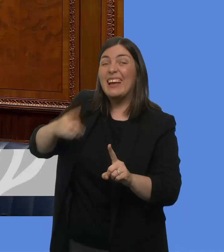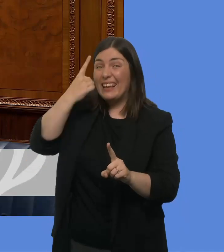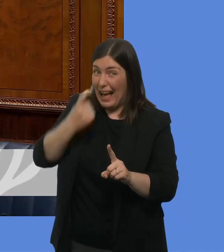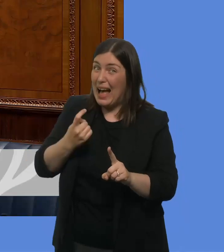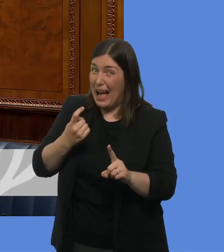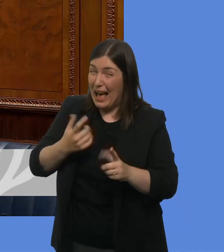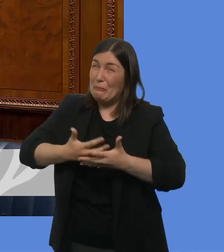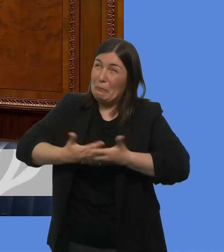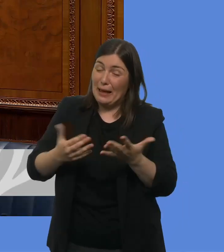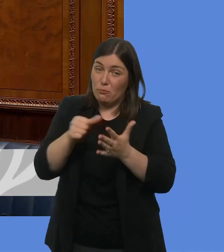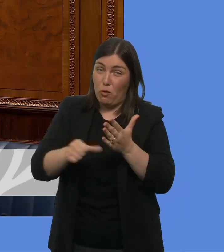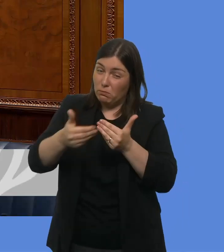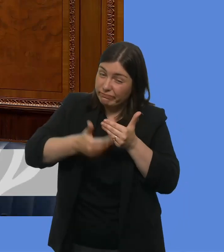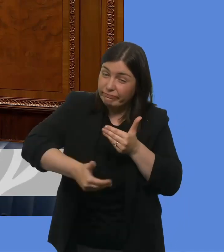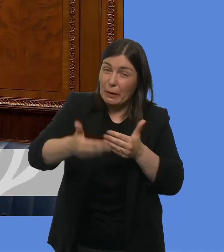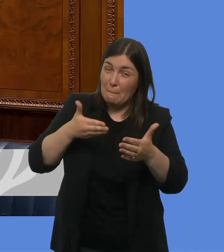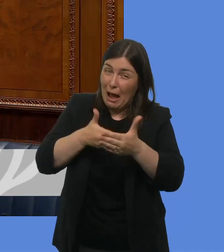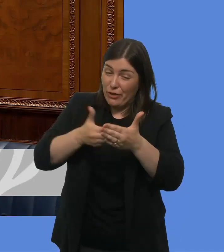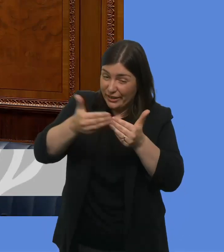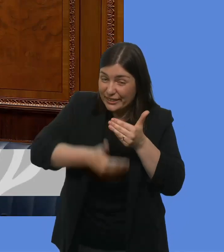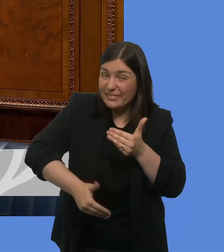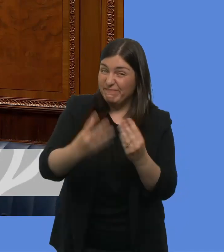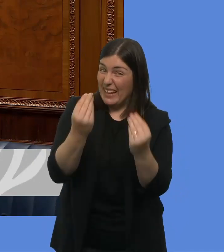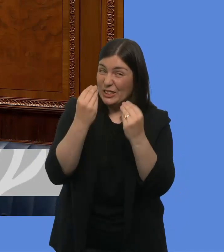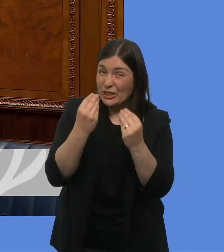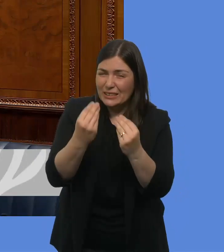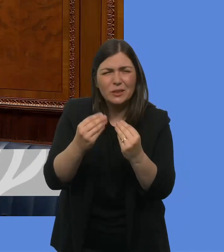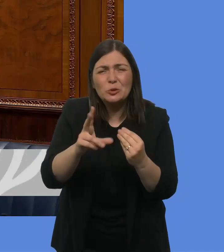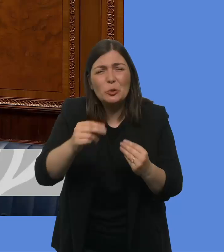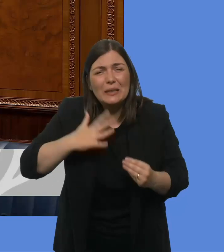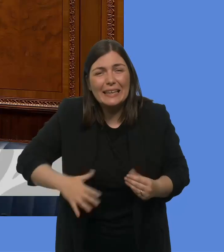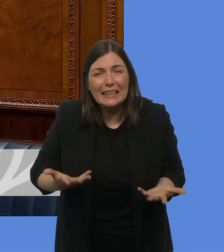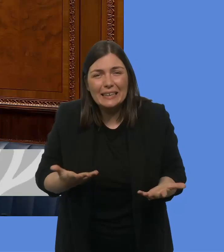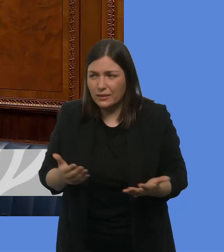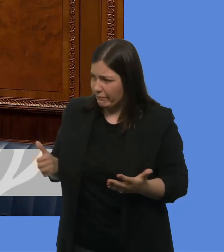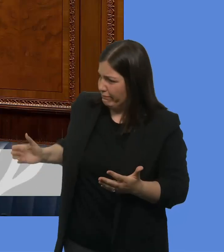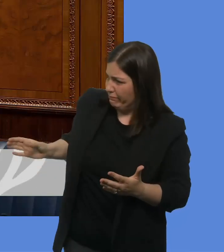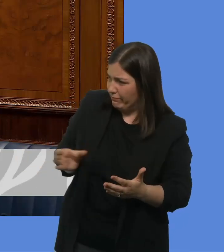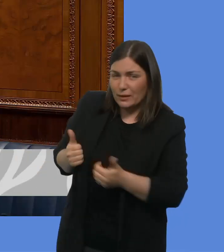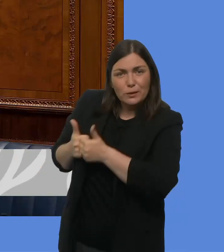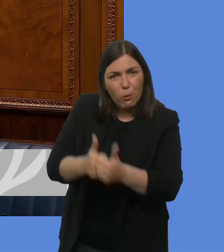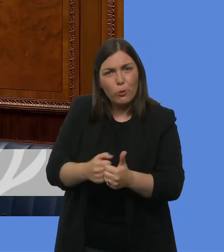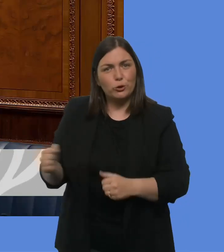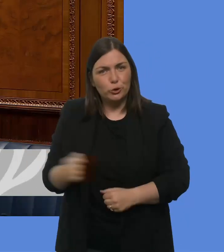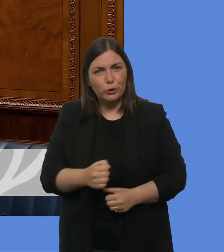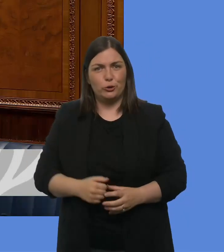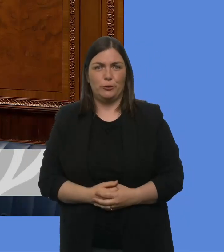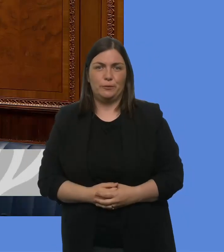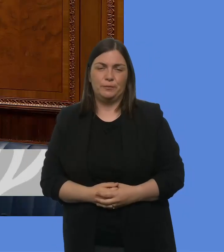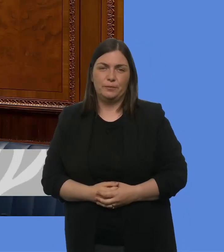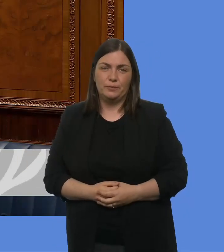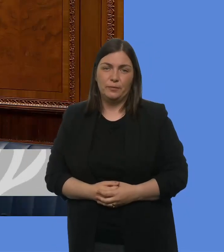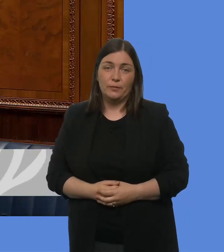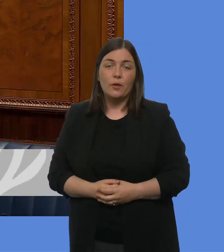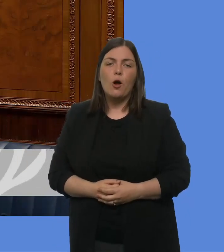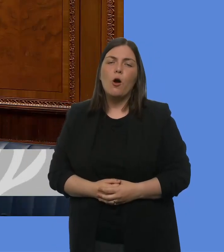massive, unnecessary barriers in their education and in their development. Every child, regardless